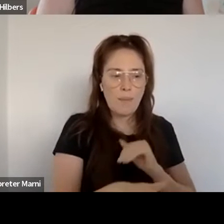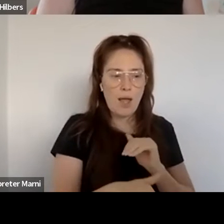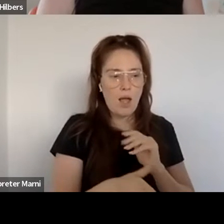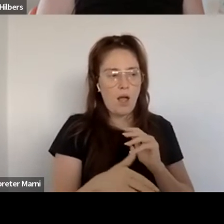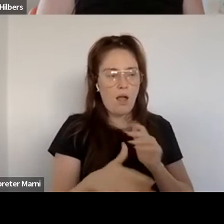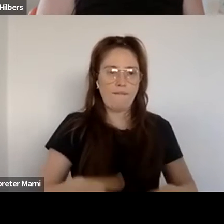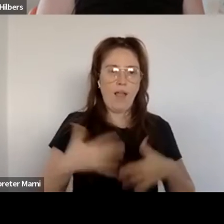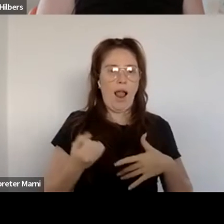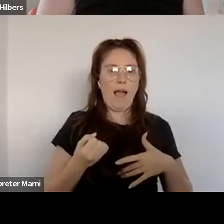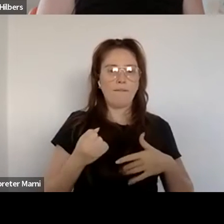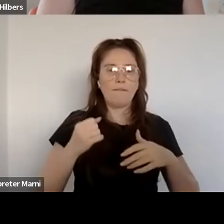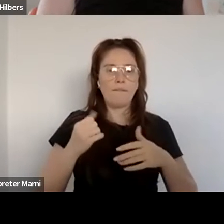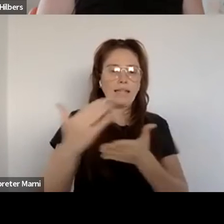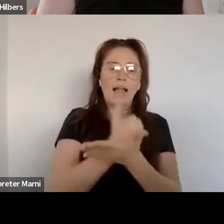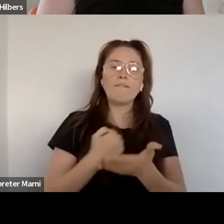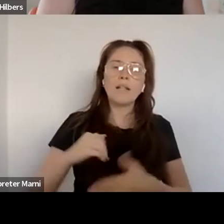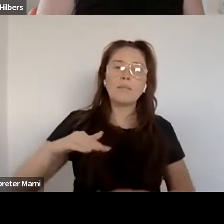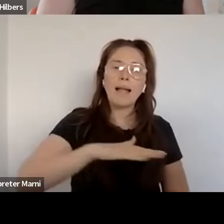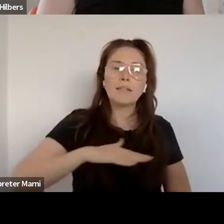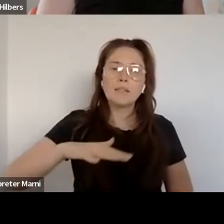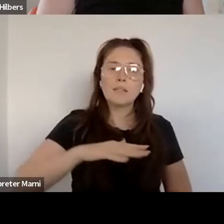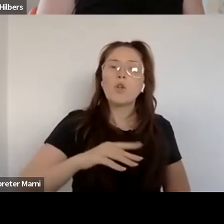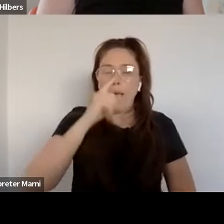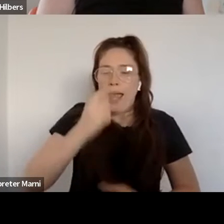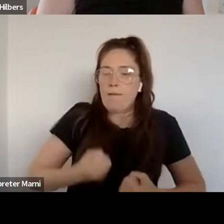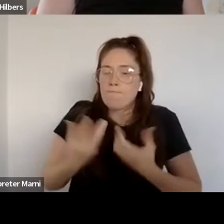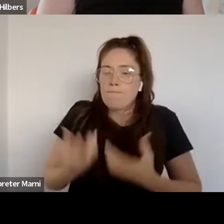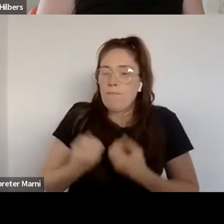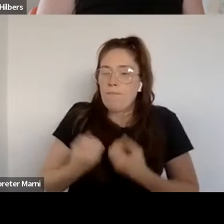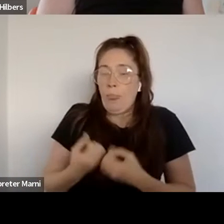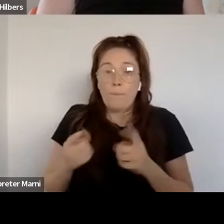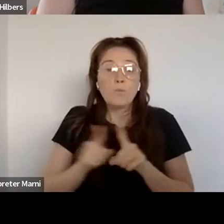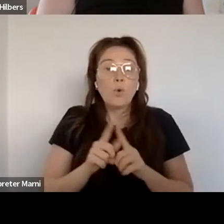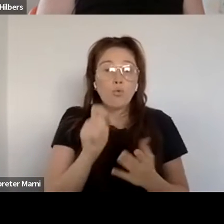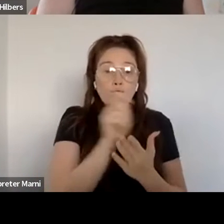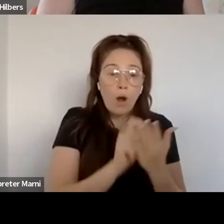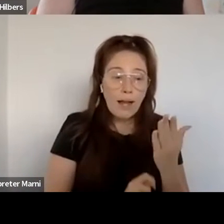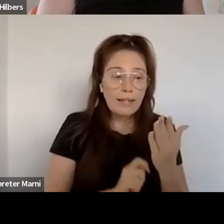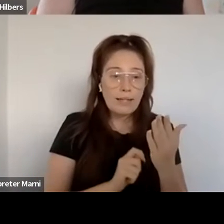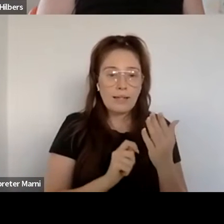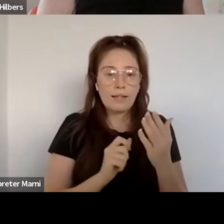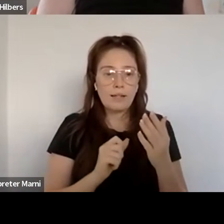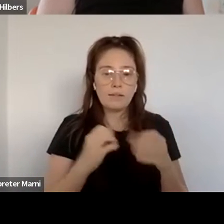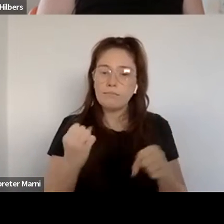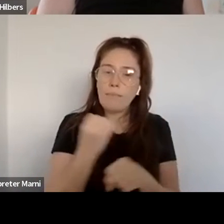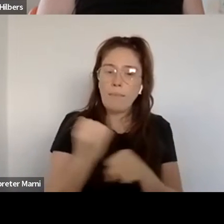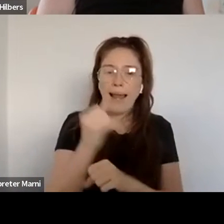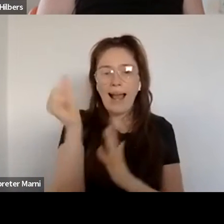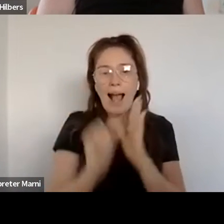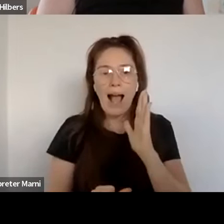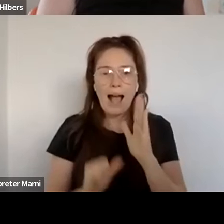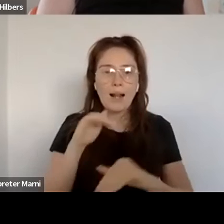to do all that talking and writing about it and creating artworks about